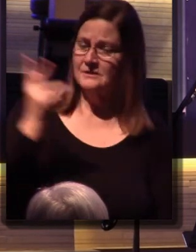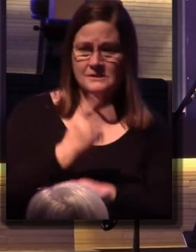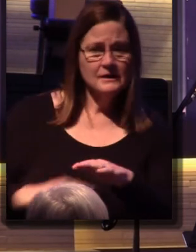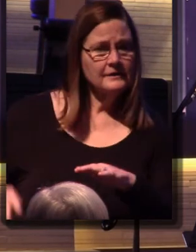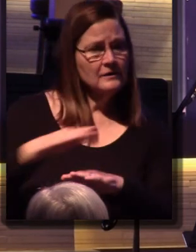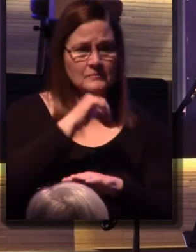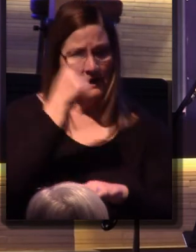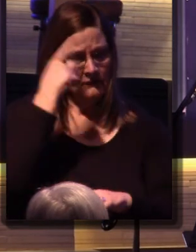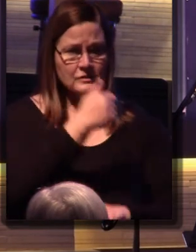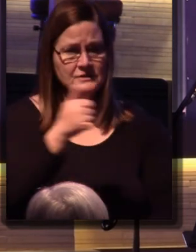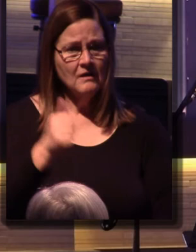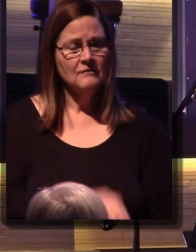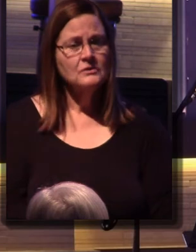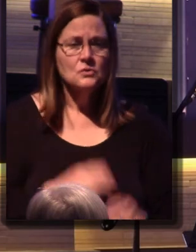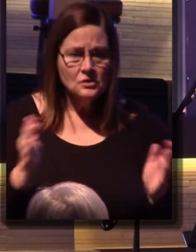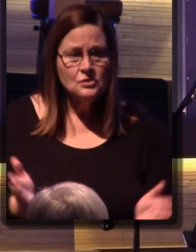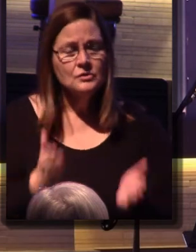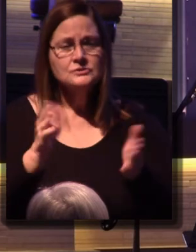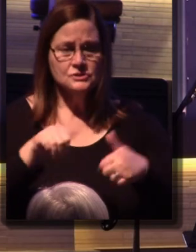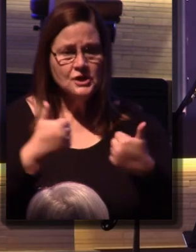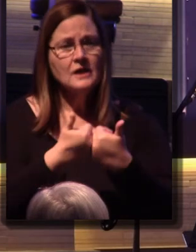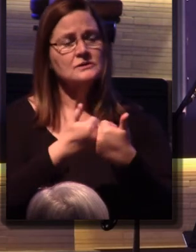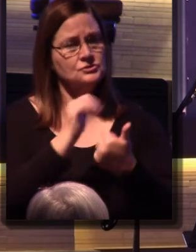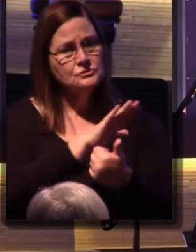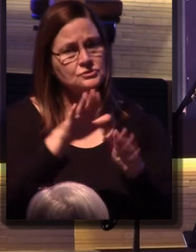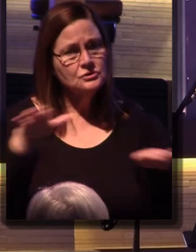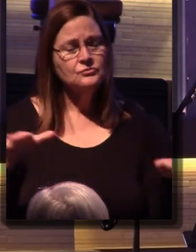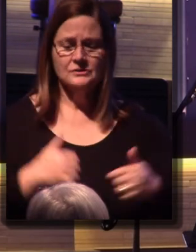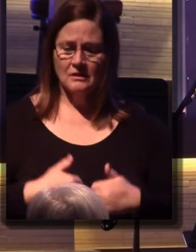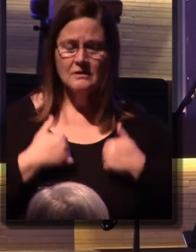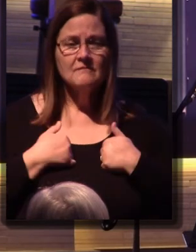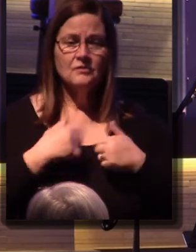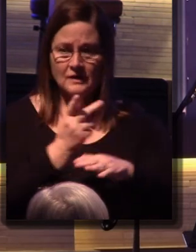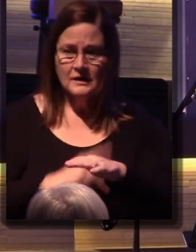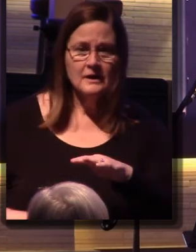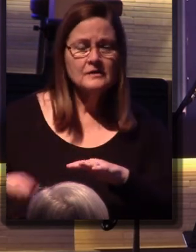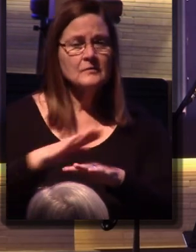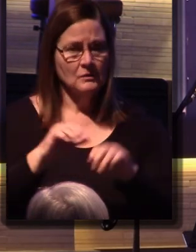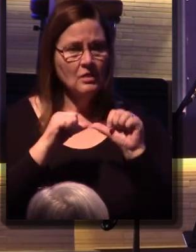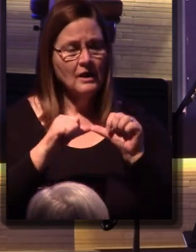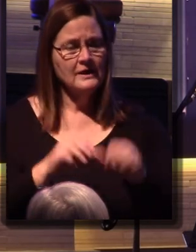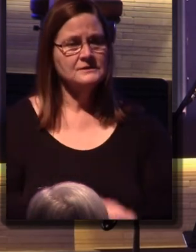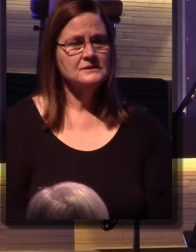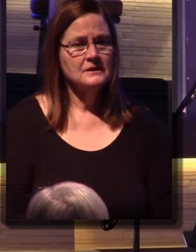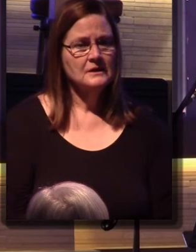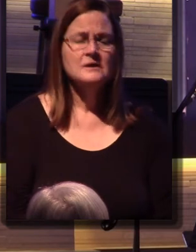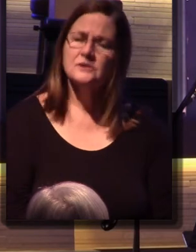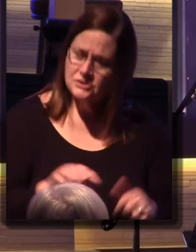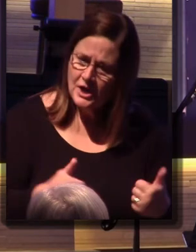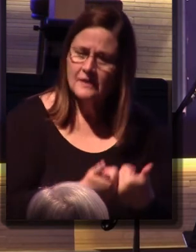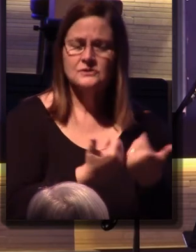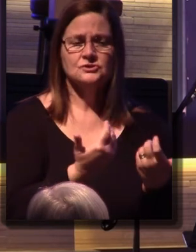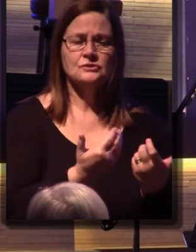kingdom and not for yourself. And to encourage and challenge your children to live for the kingdom that is going to last.